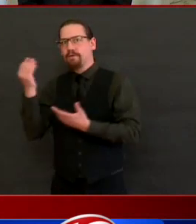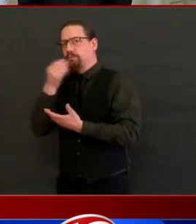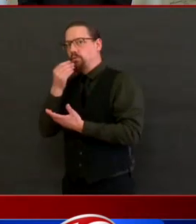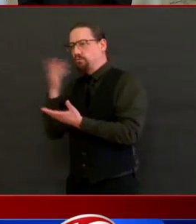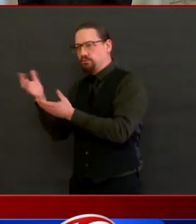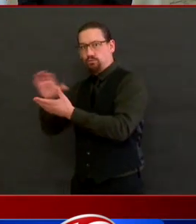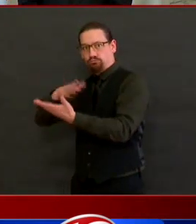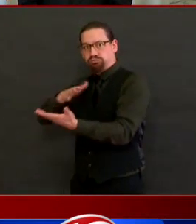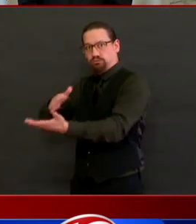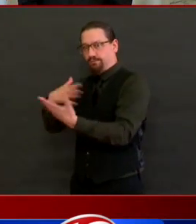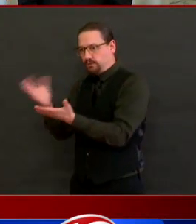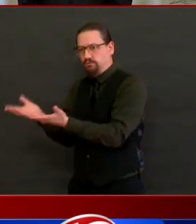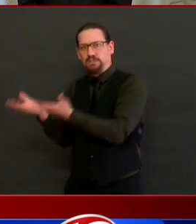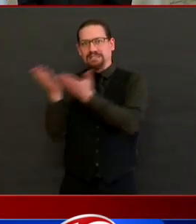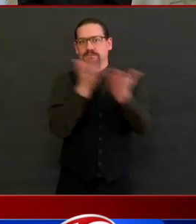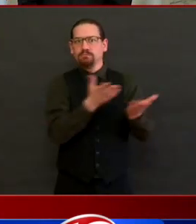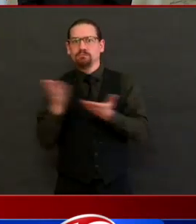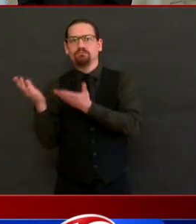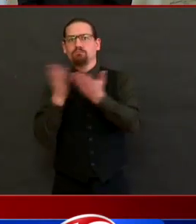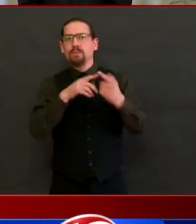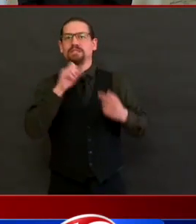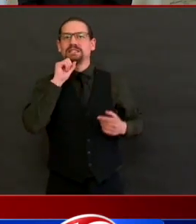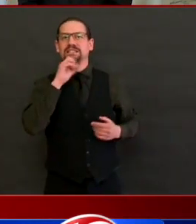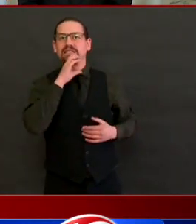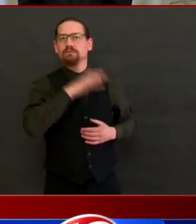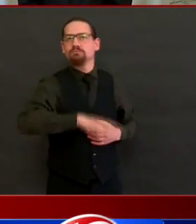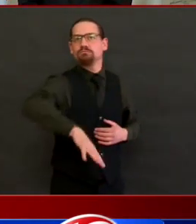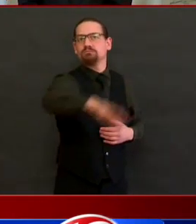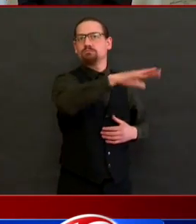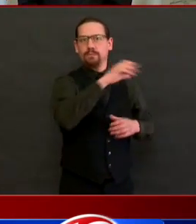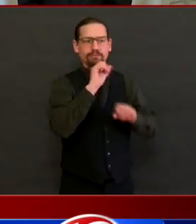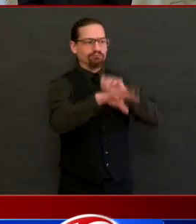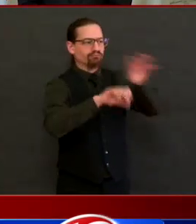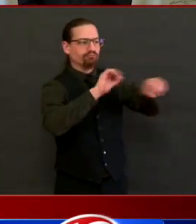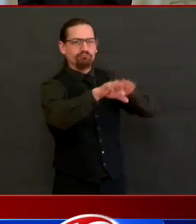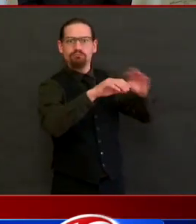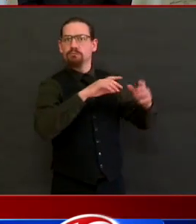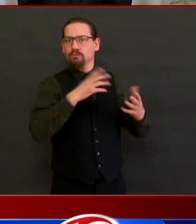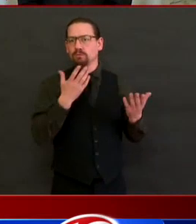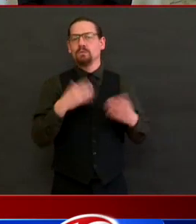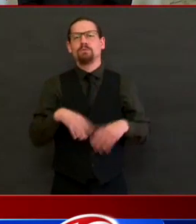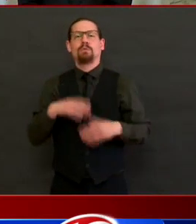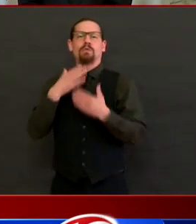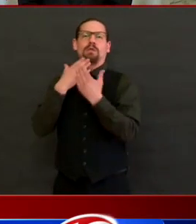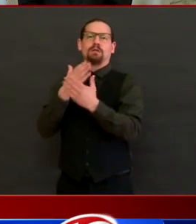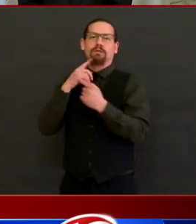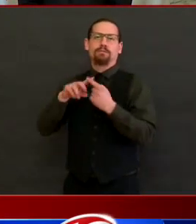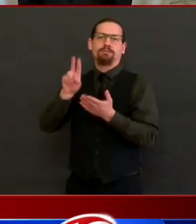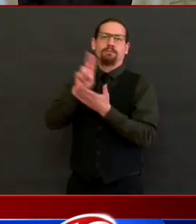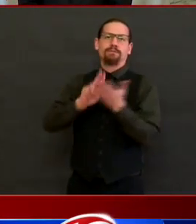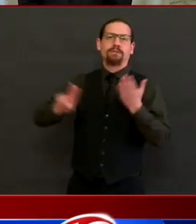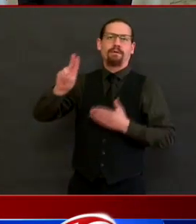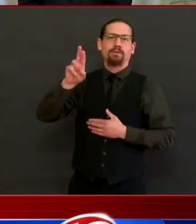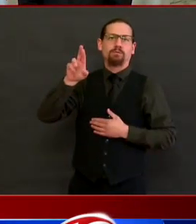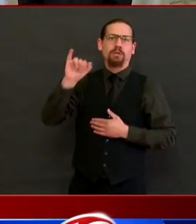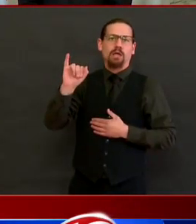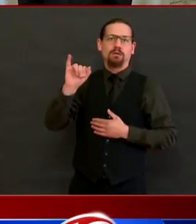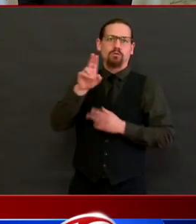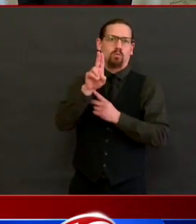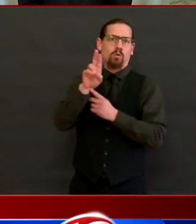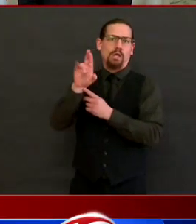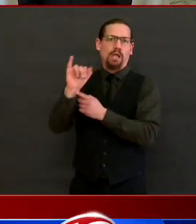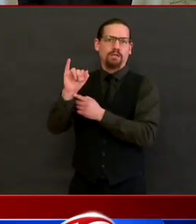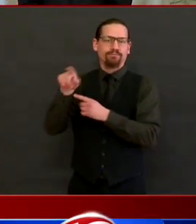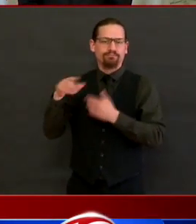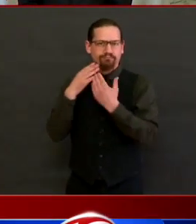these difficult times. Now, again, as I've said, when we, you know, the coronavirus